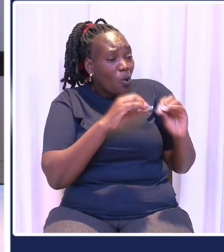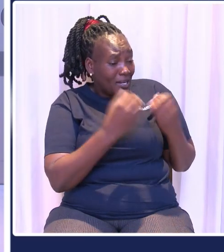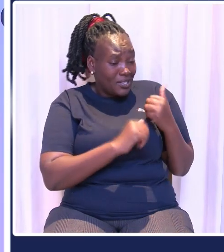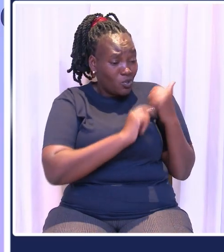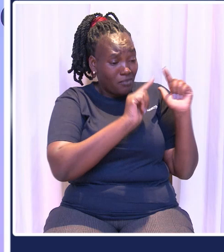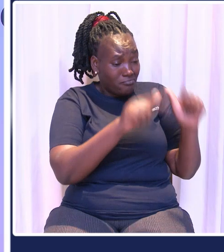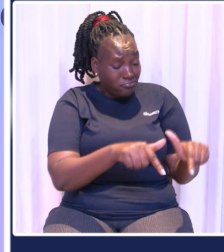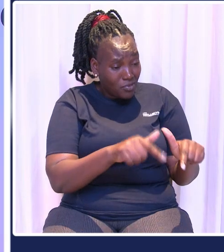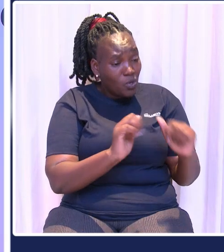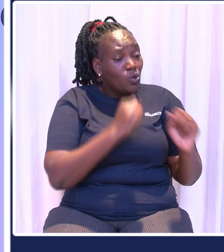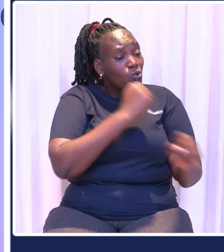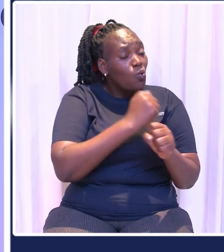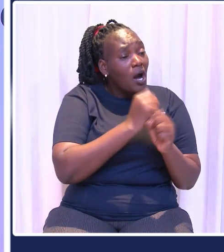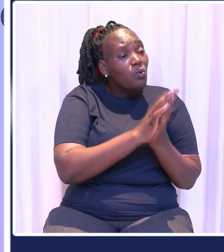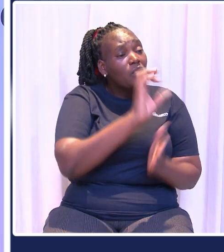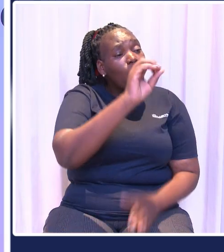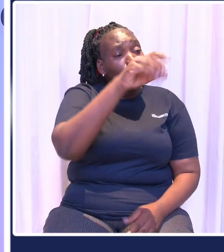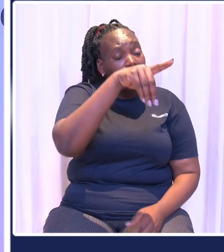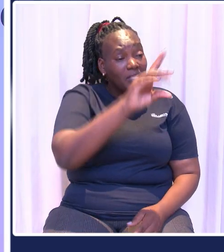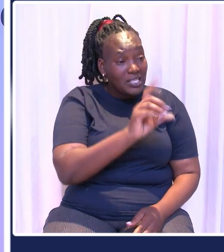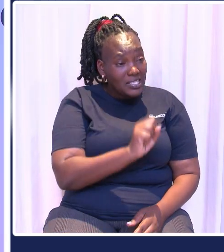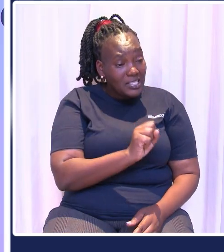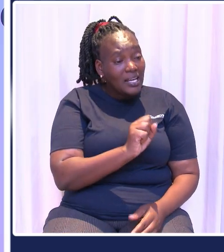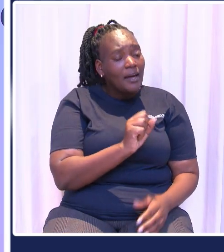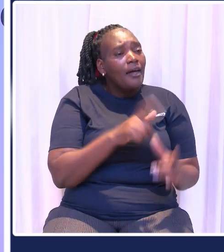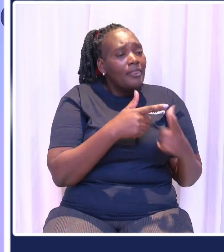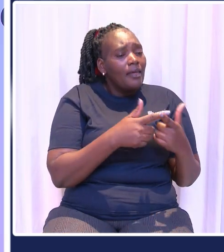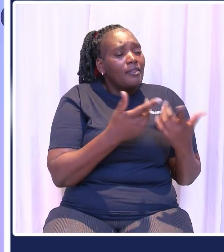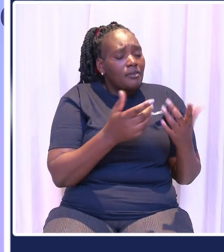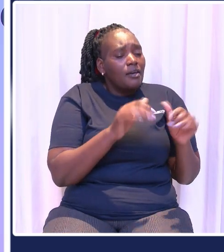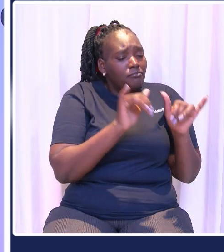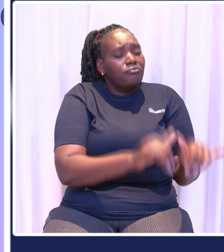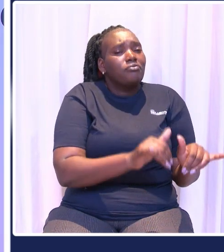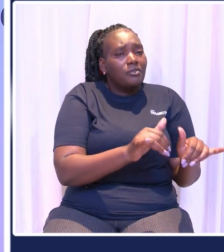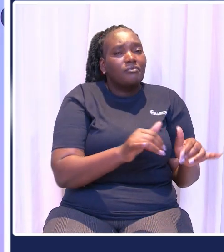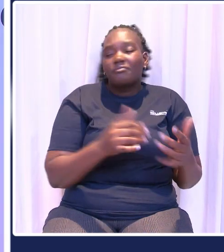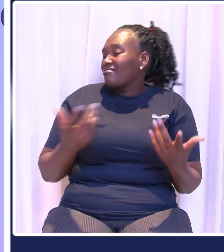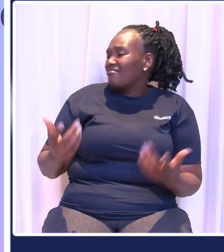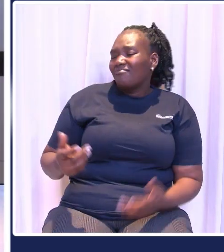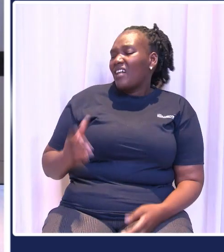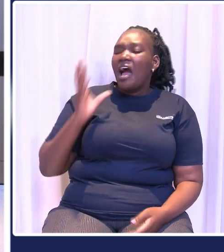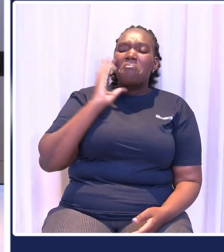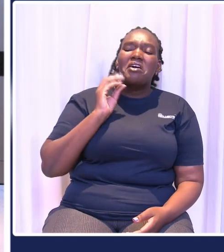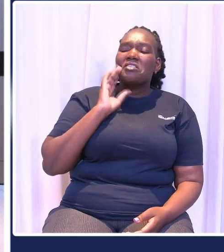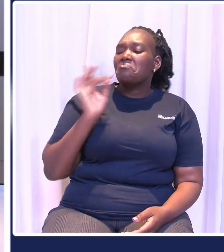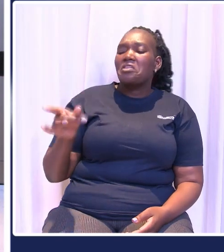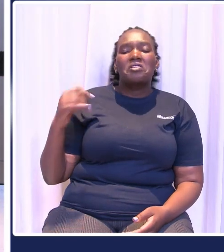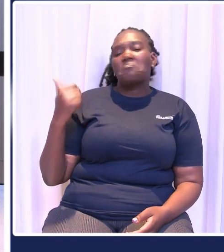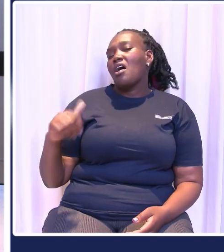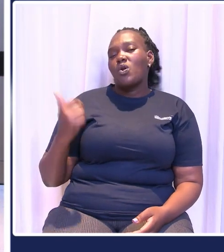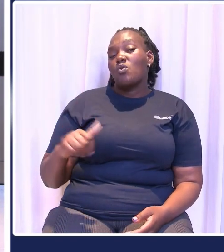in to work with OPDs across any of the member states that you work with? I haven't experienced that. No. Okay,